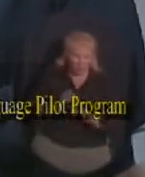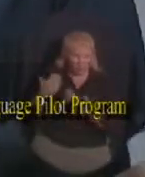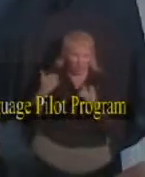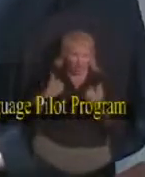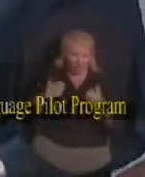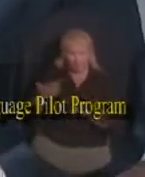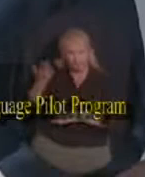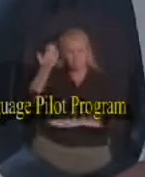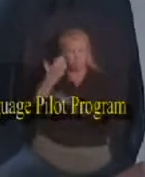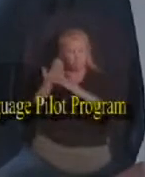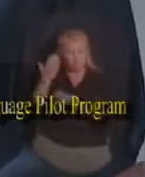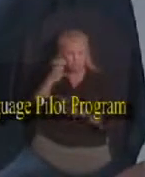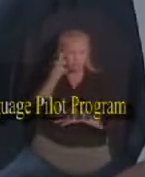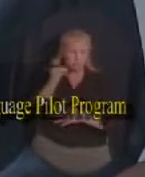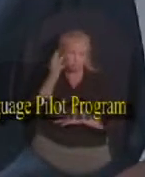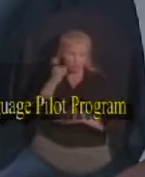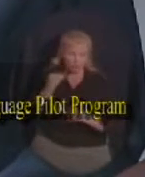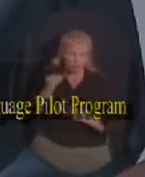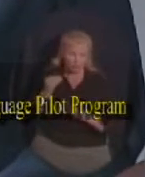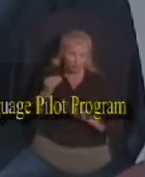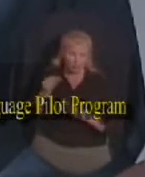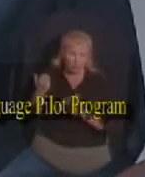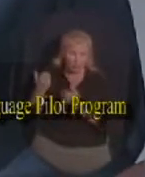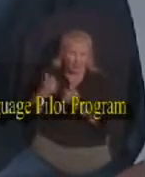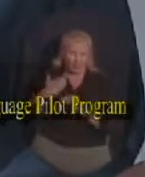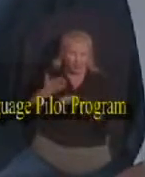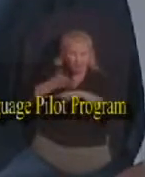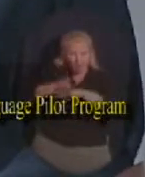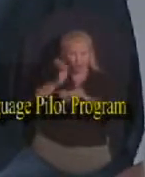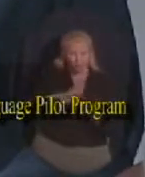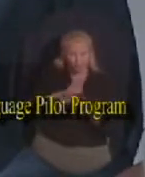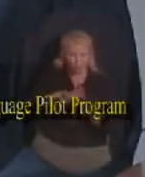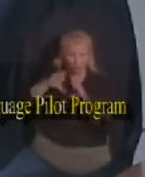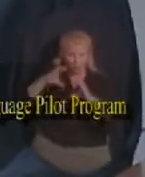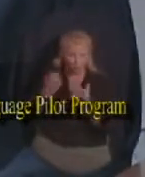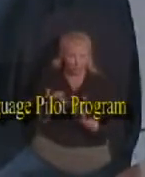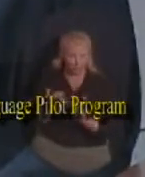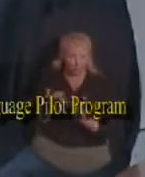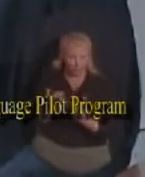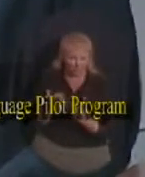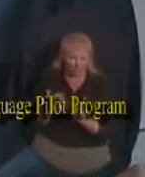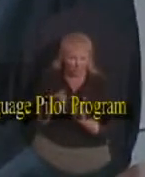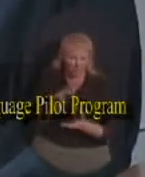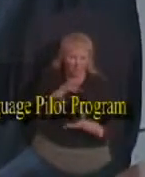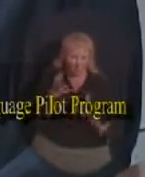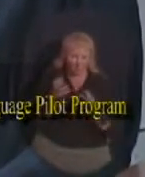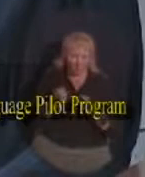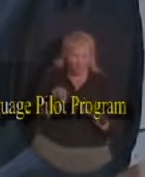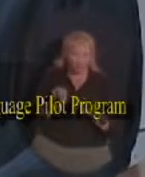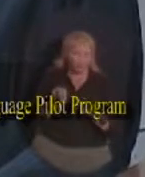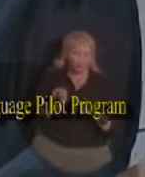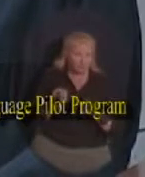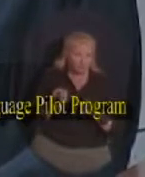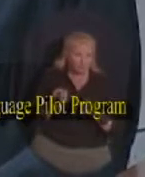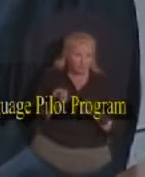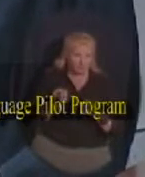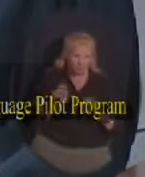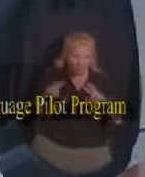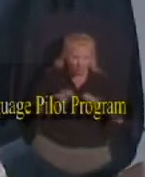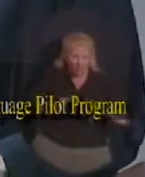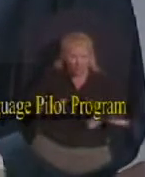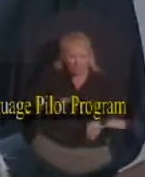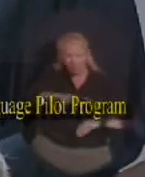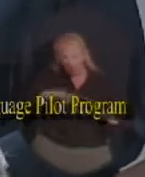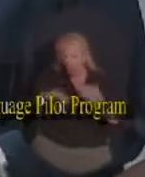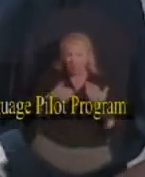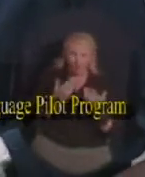hadn't. If we don't have those variables that make it more difficult to make an analysis at the end of that evaluation study,